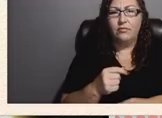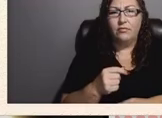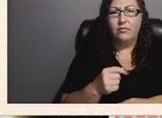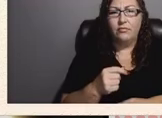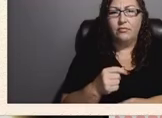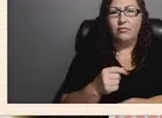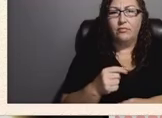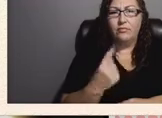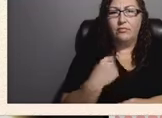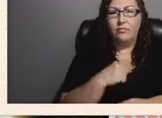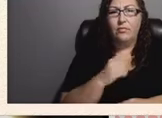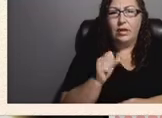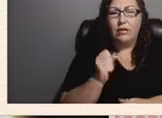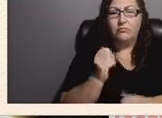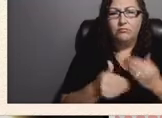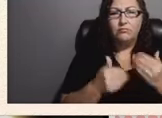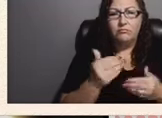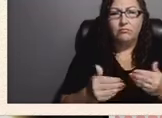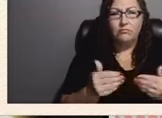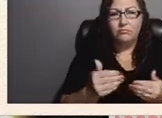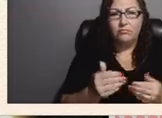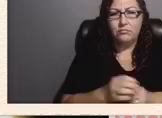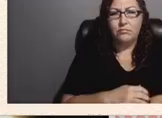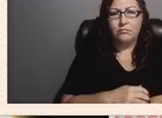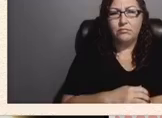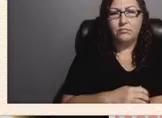child begin to look at me like I'm crazy.